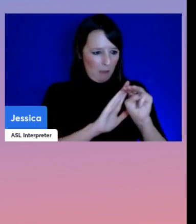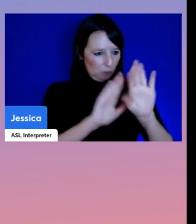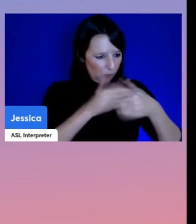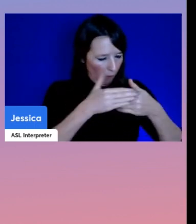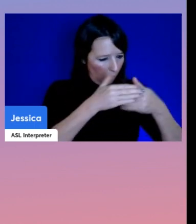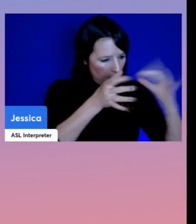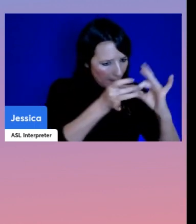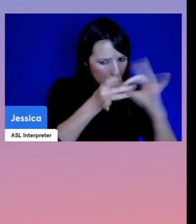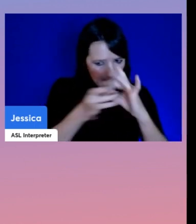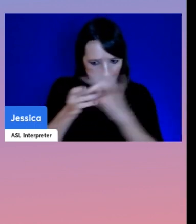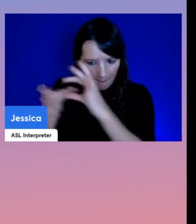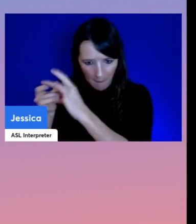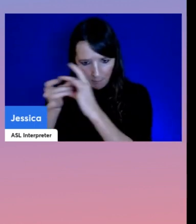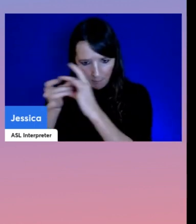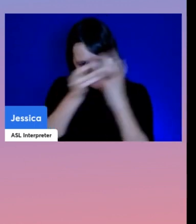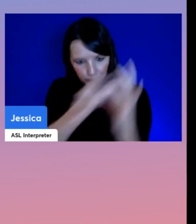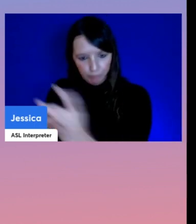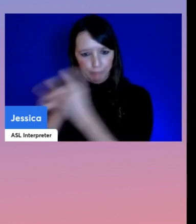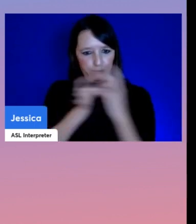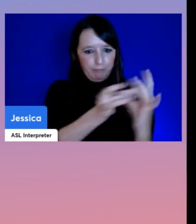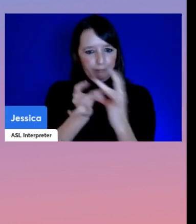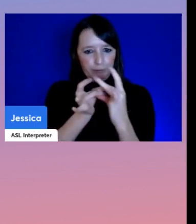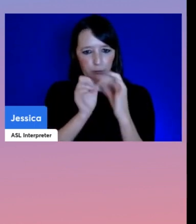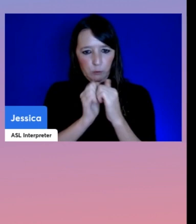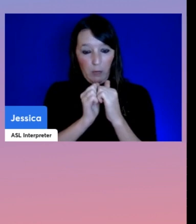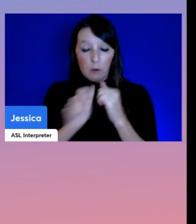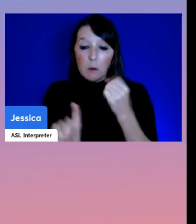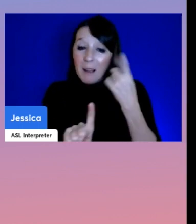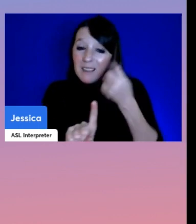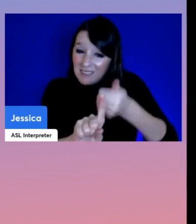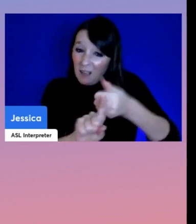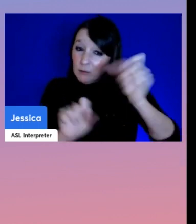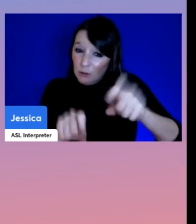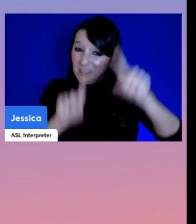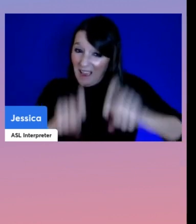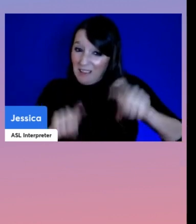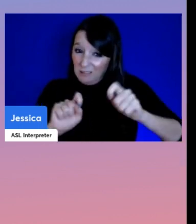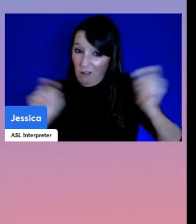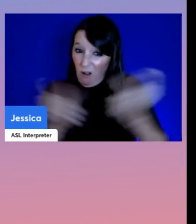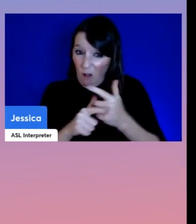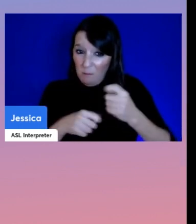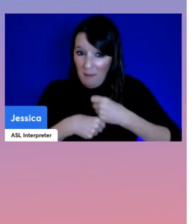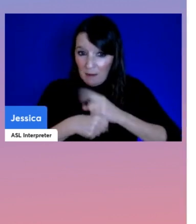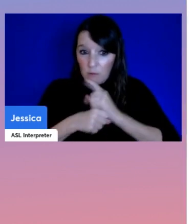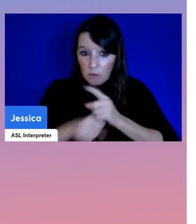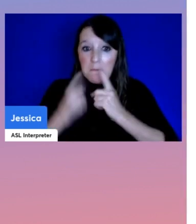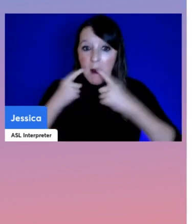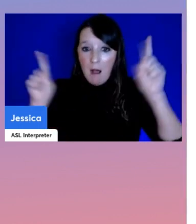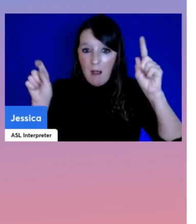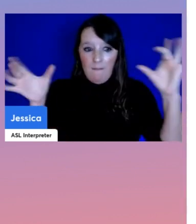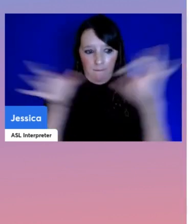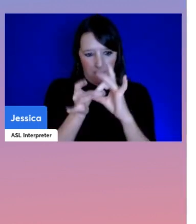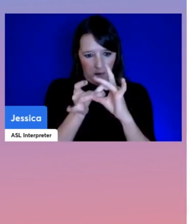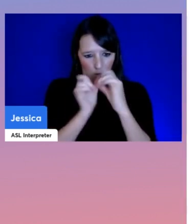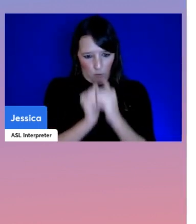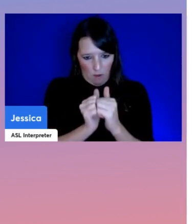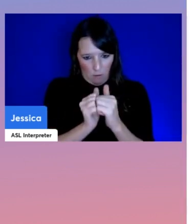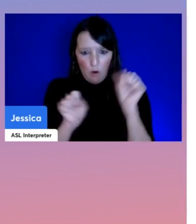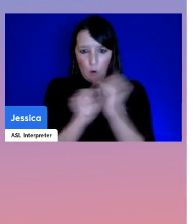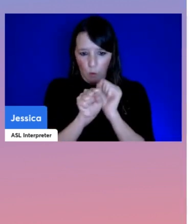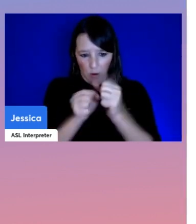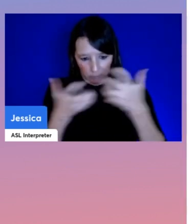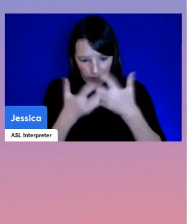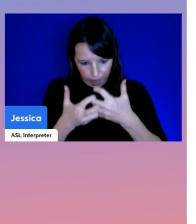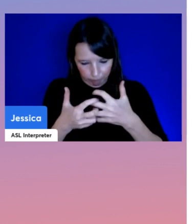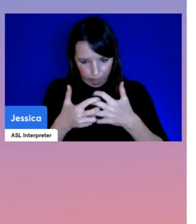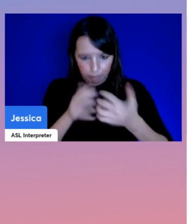that situation, you should add tests to verify that they do indeed fit together and work together as you intend. So here we